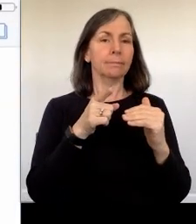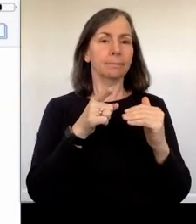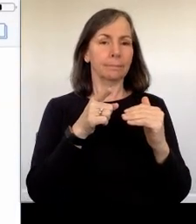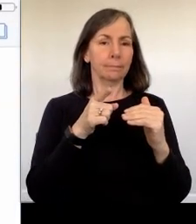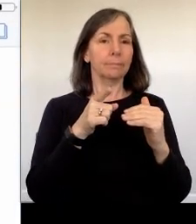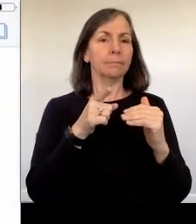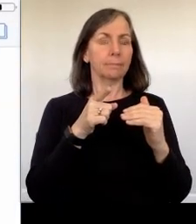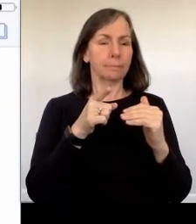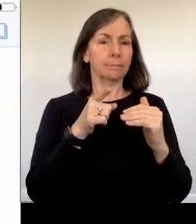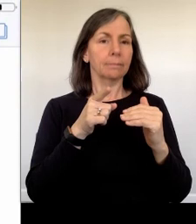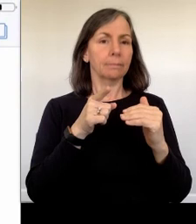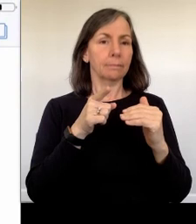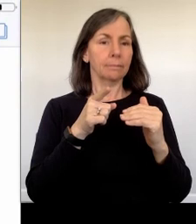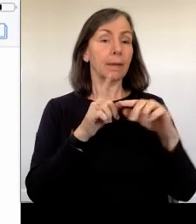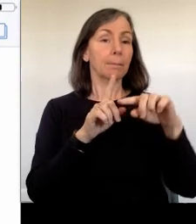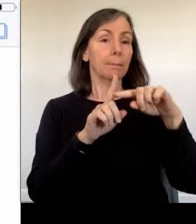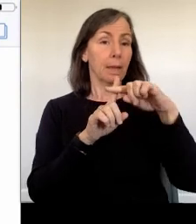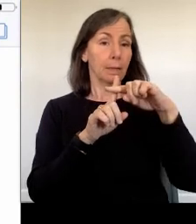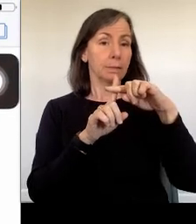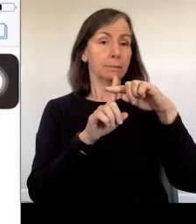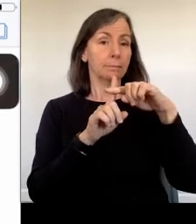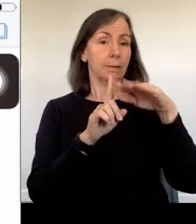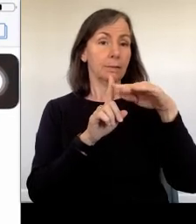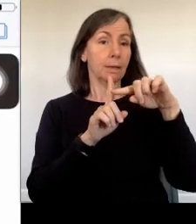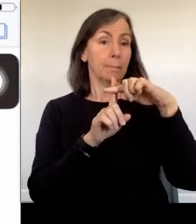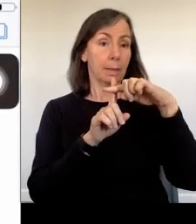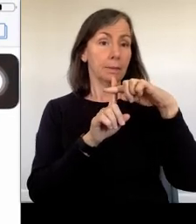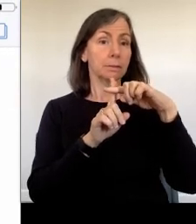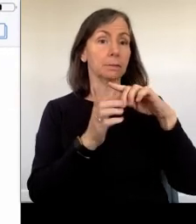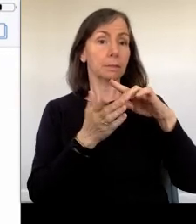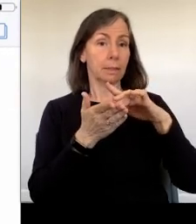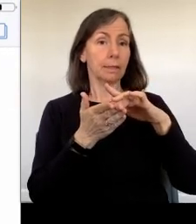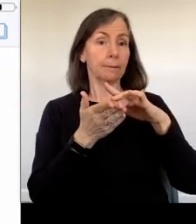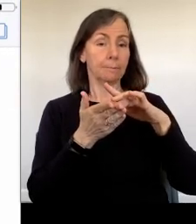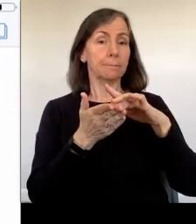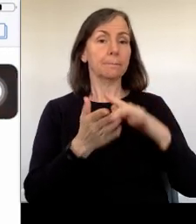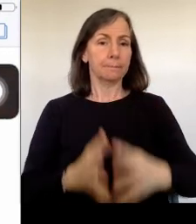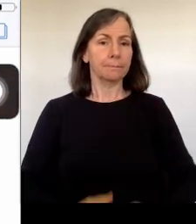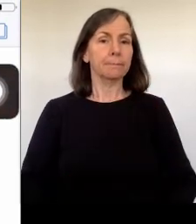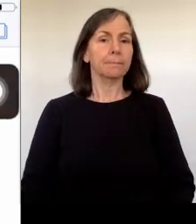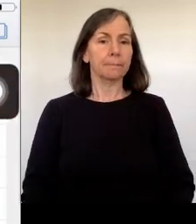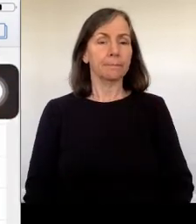So I'm going to go to the plus sign at the top right,